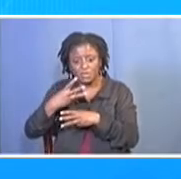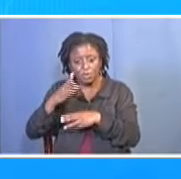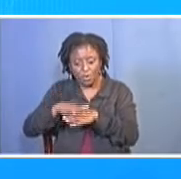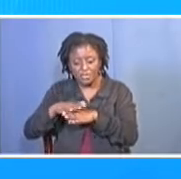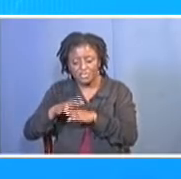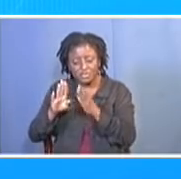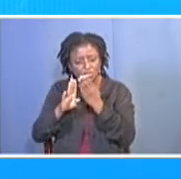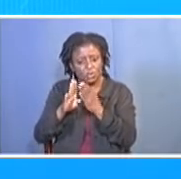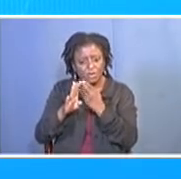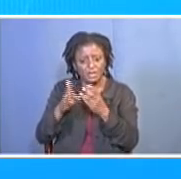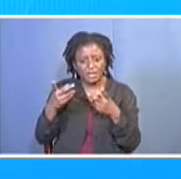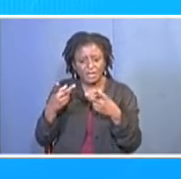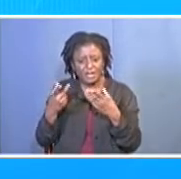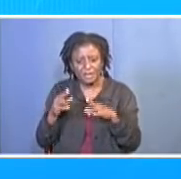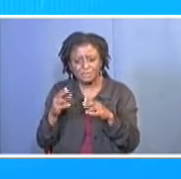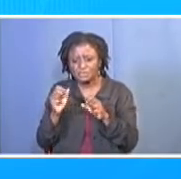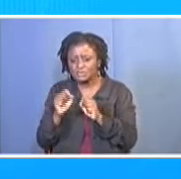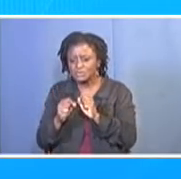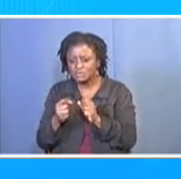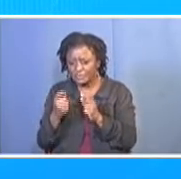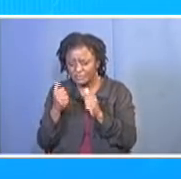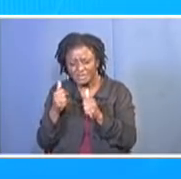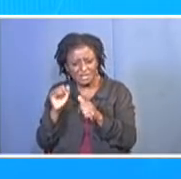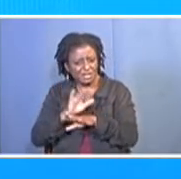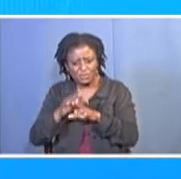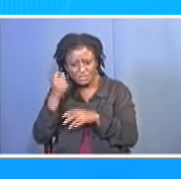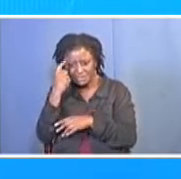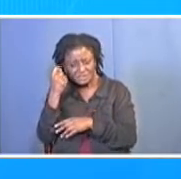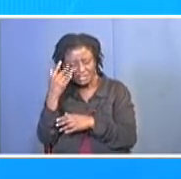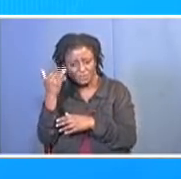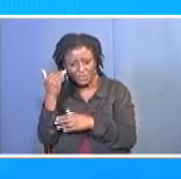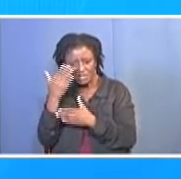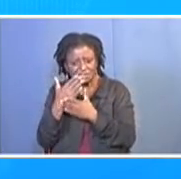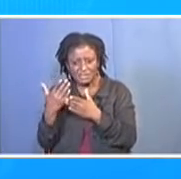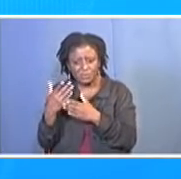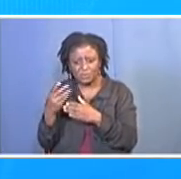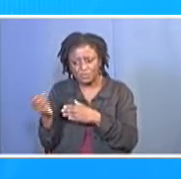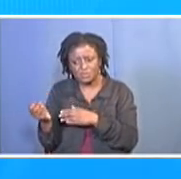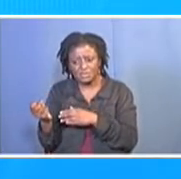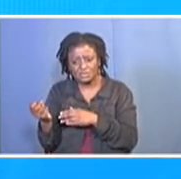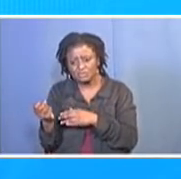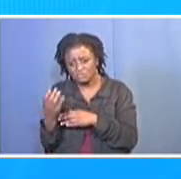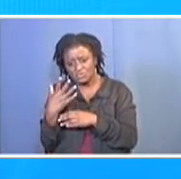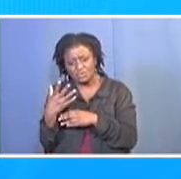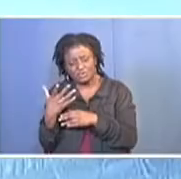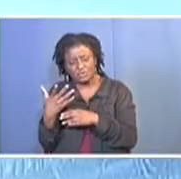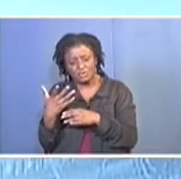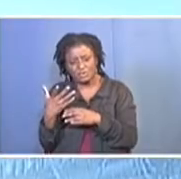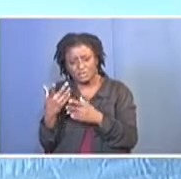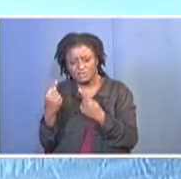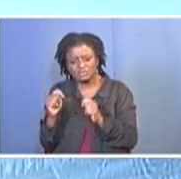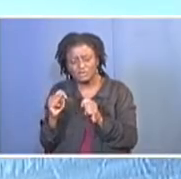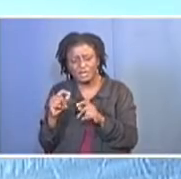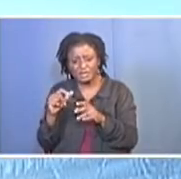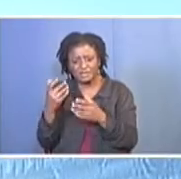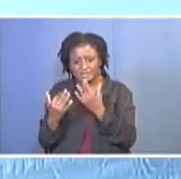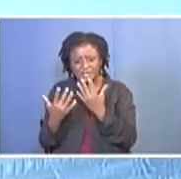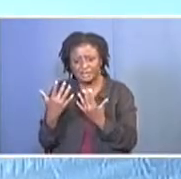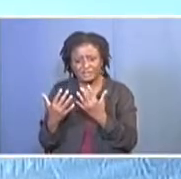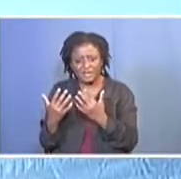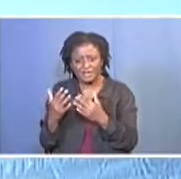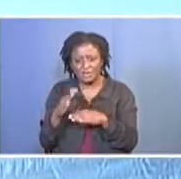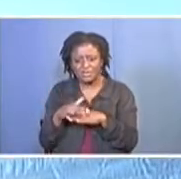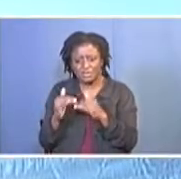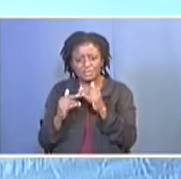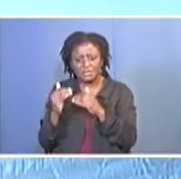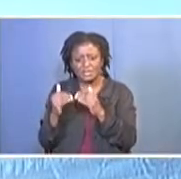It happened so fast that I just don't understand, why someone threw a fire, on my building. A second